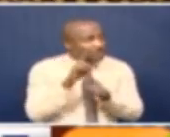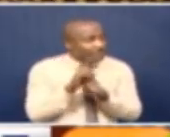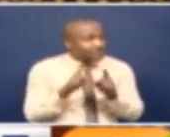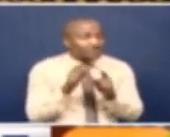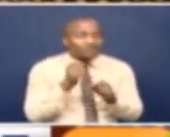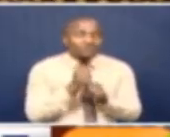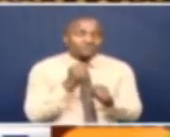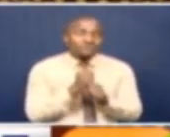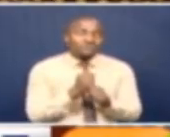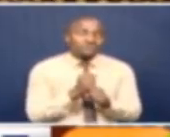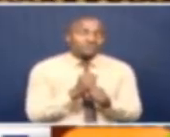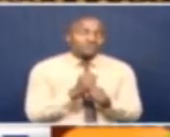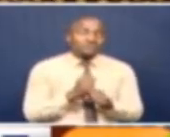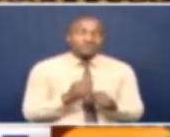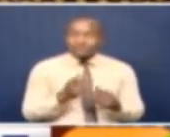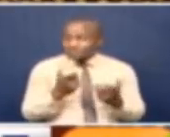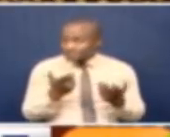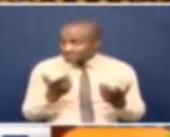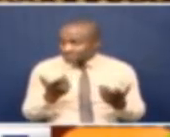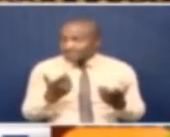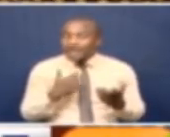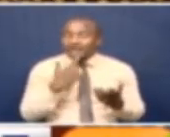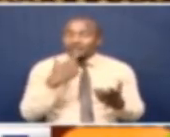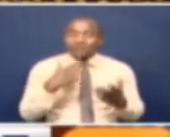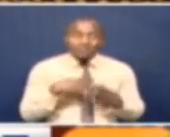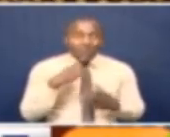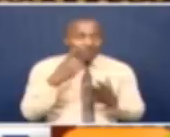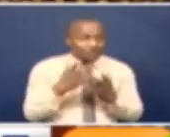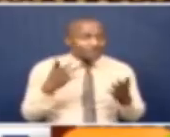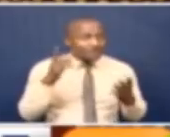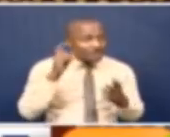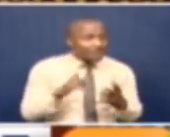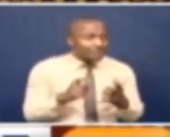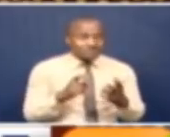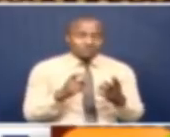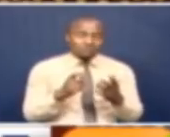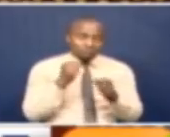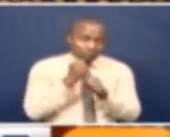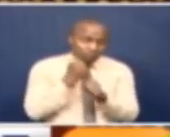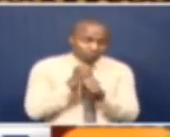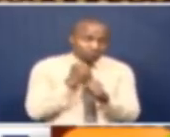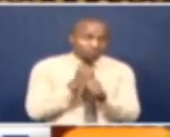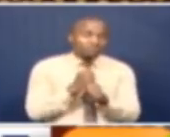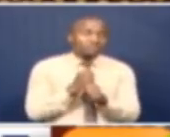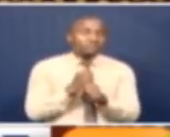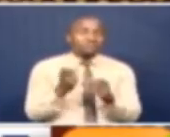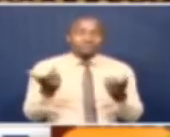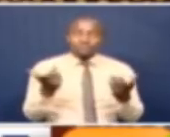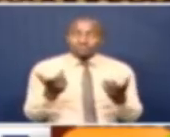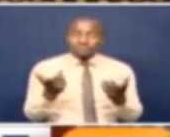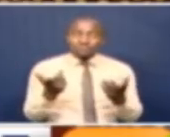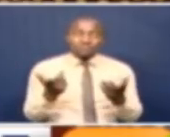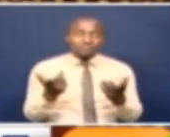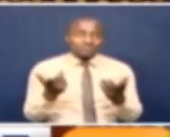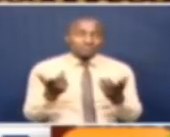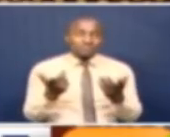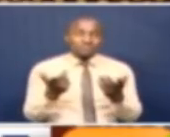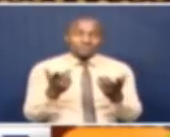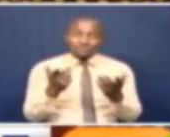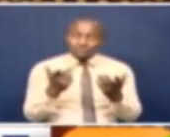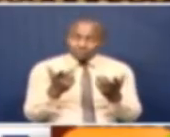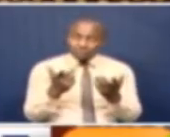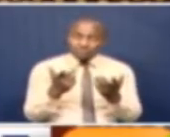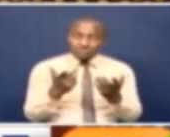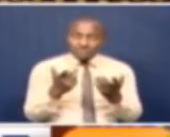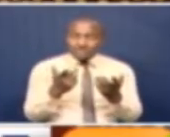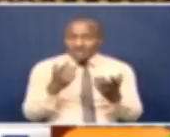feel. I told people one of the things we must also do to overcome marginalization is to overcome just